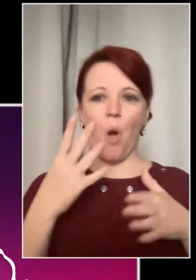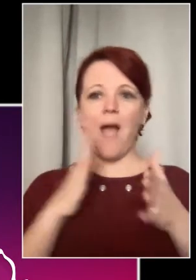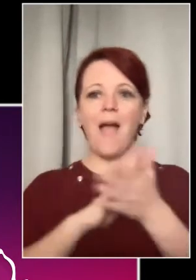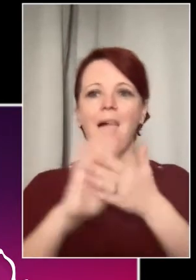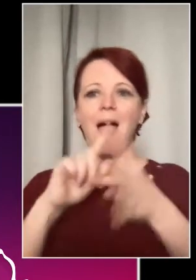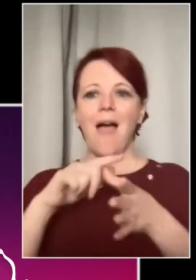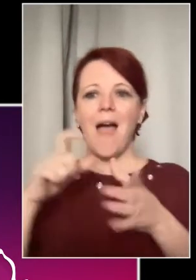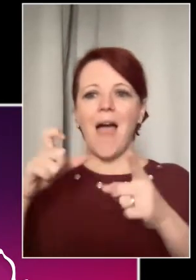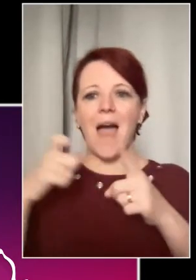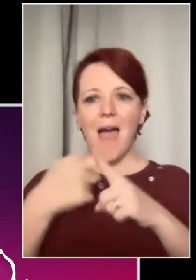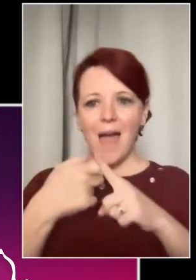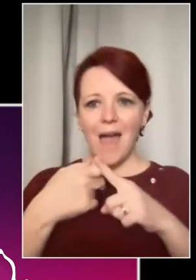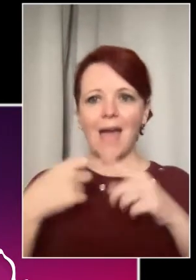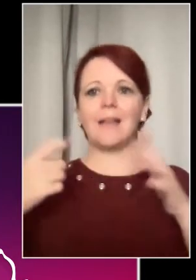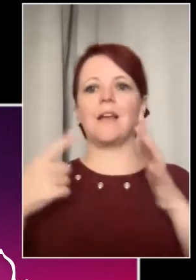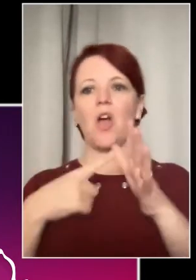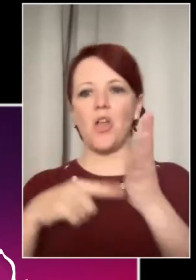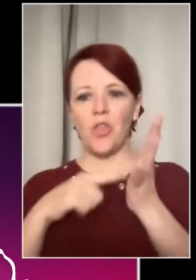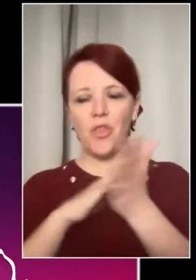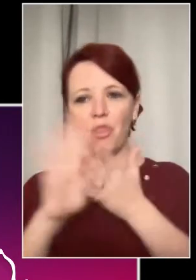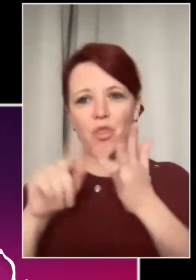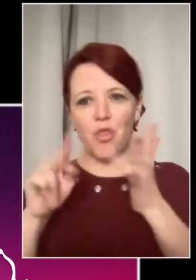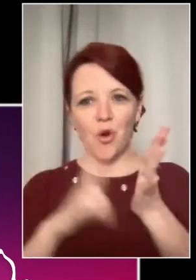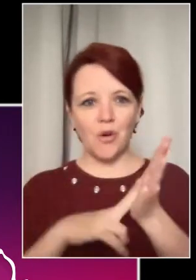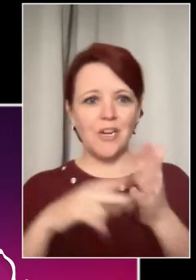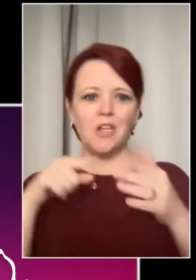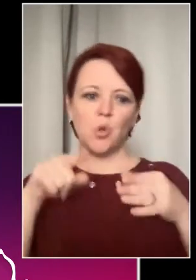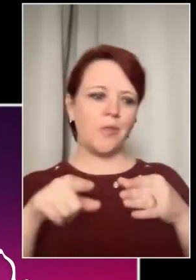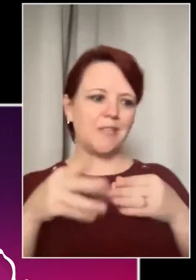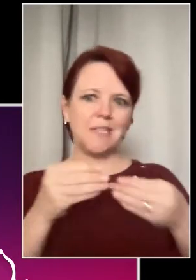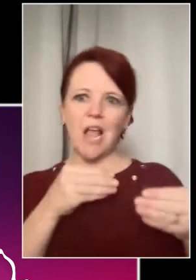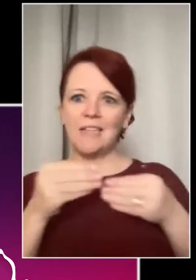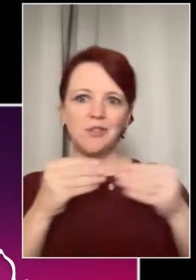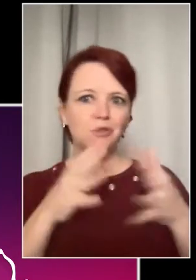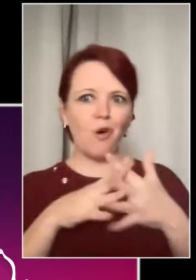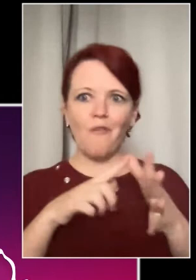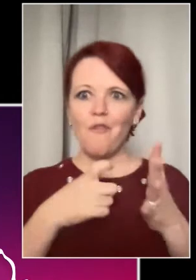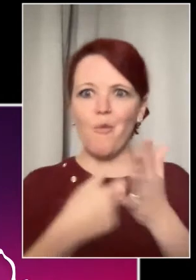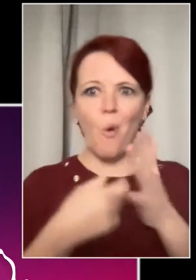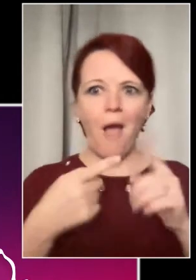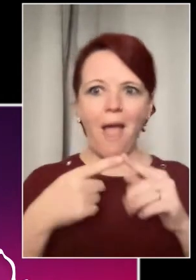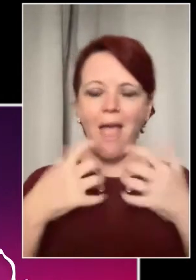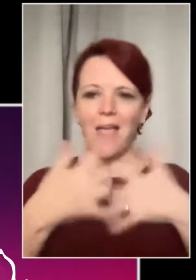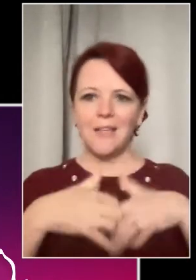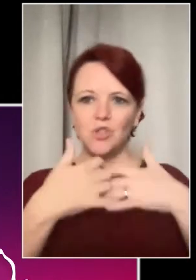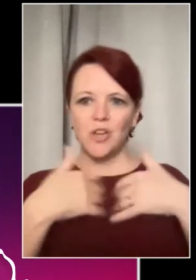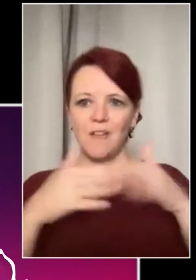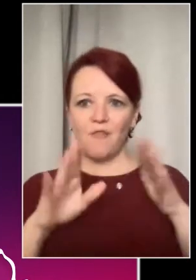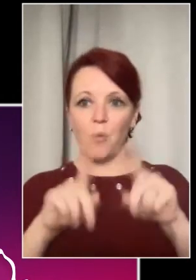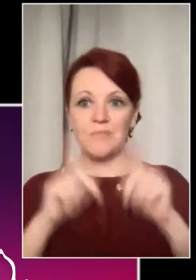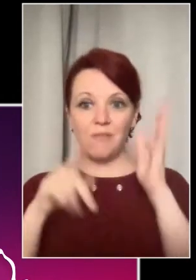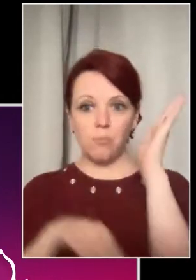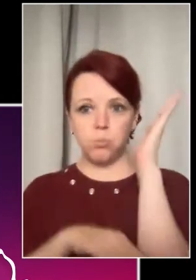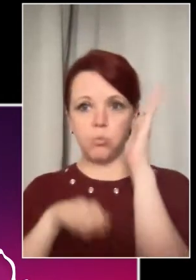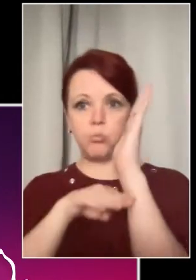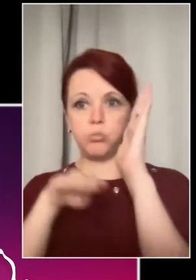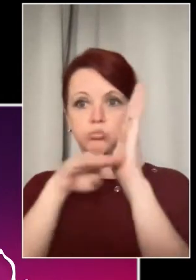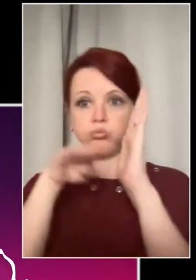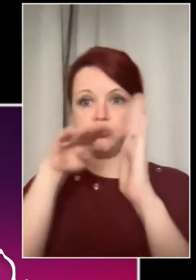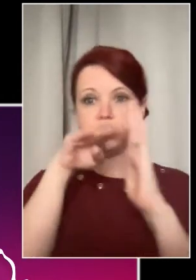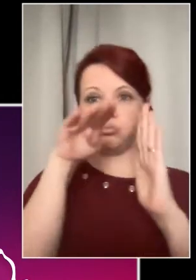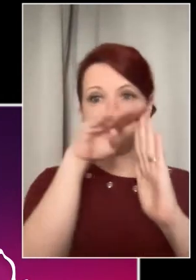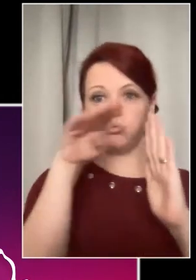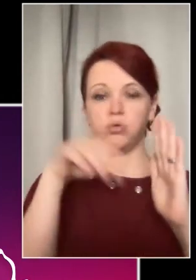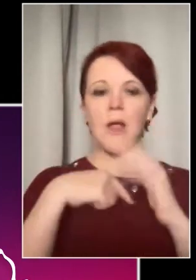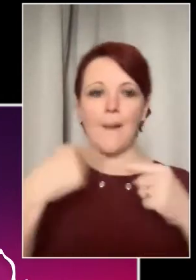the apprentices, so this was all software engineers from different levels taking part, and me and